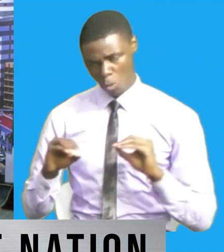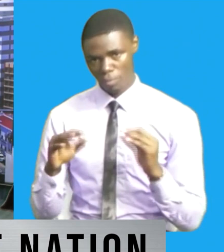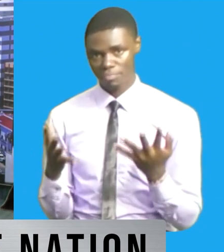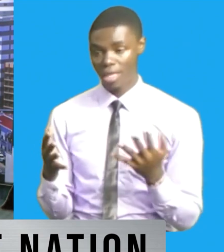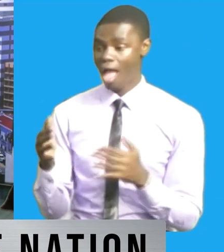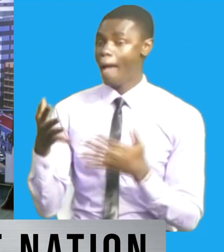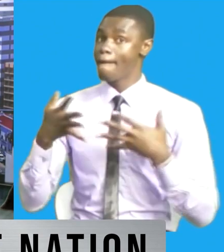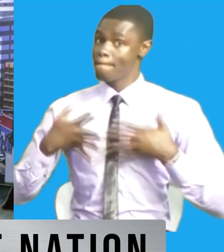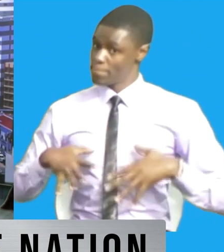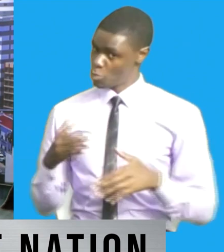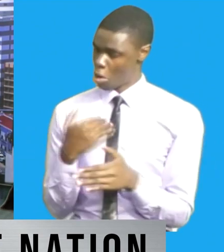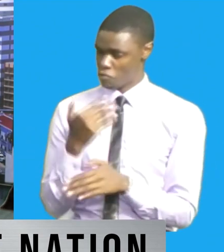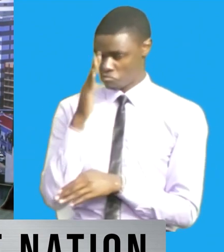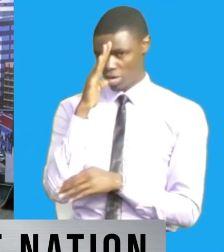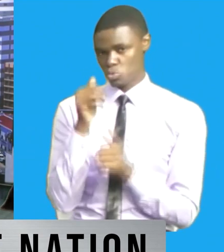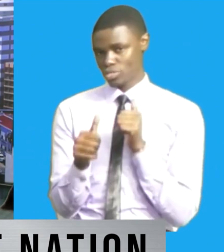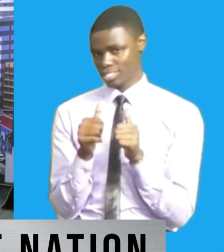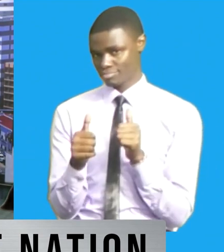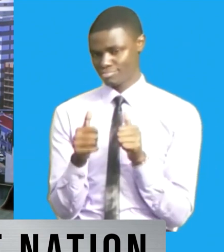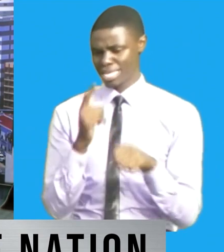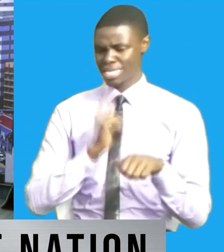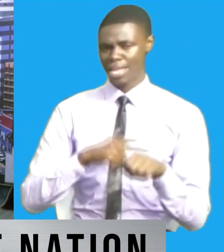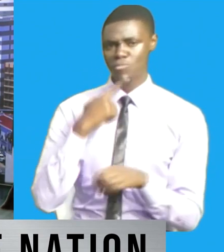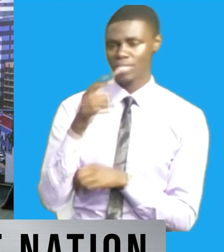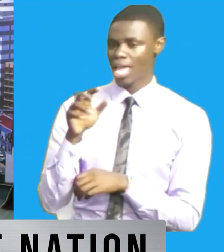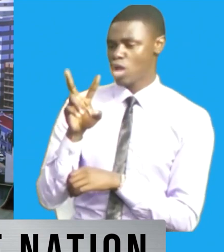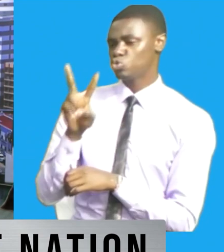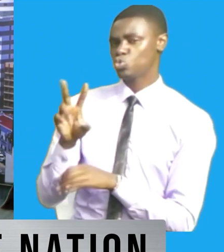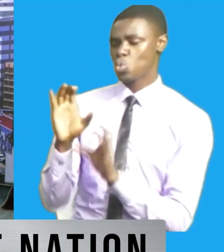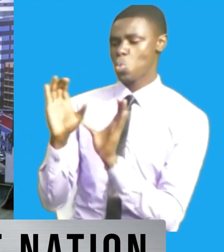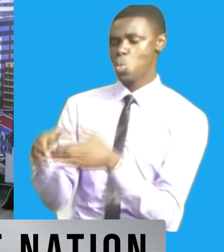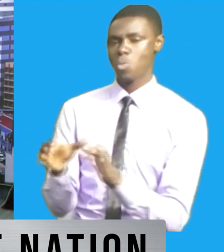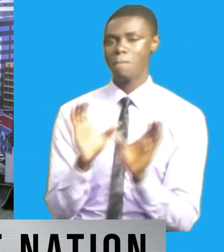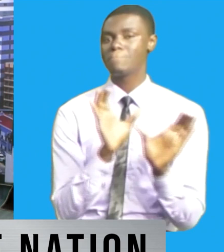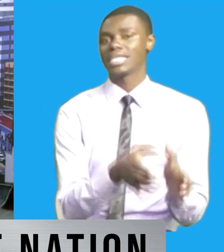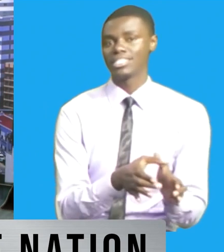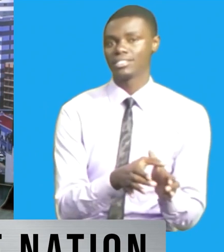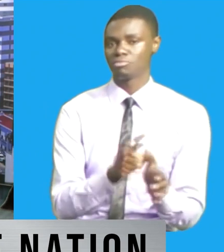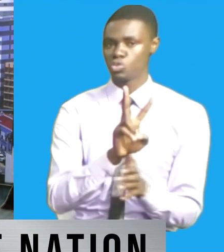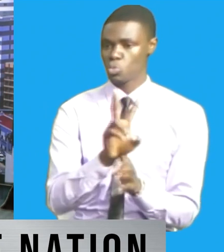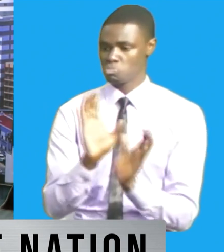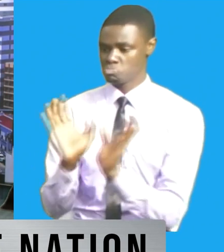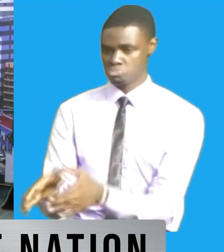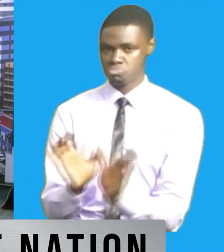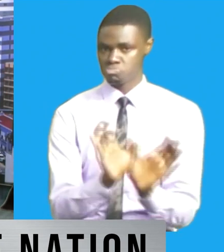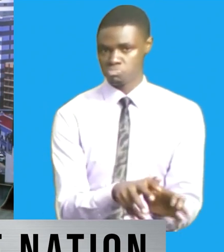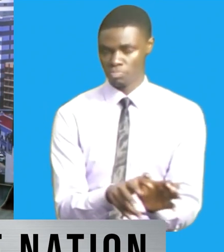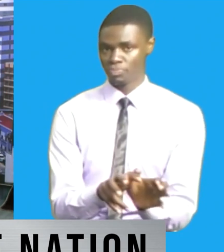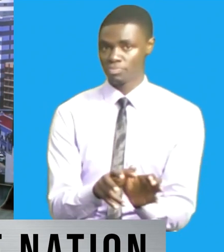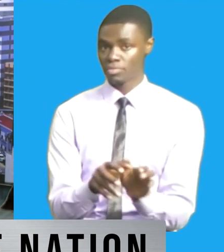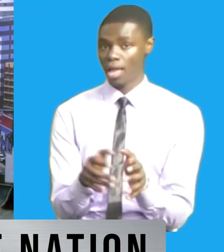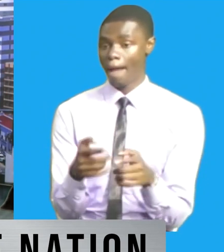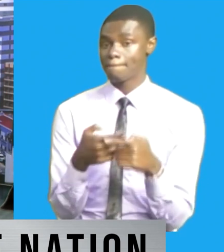wengine wetu tuko nayo. Yeah. You know when you say bipartisan, Right. you're saying two parties.